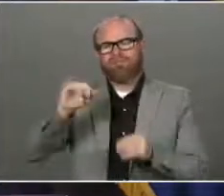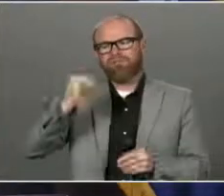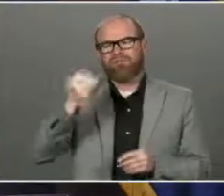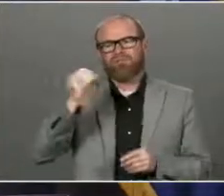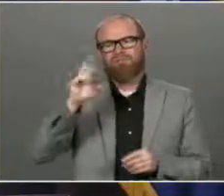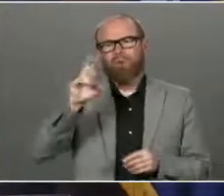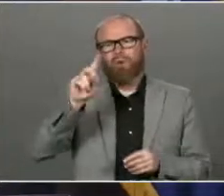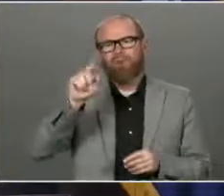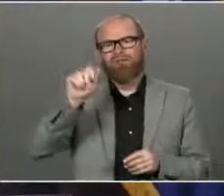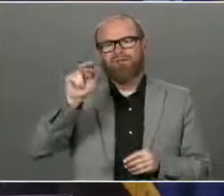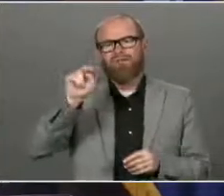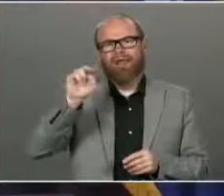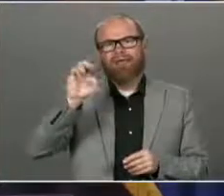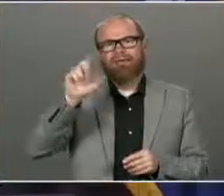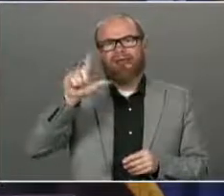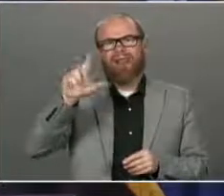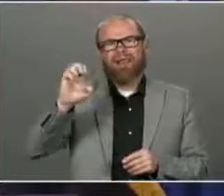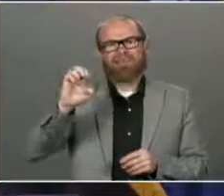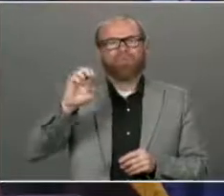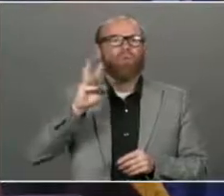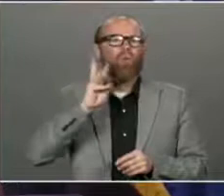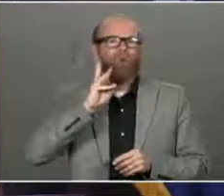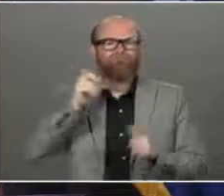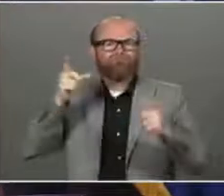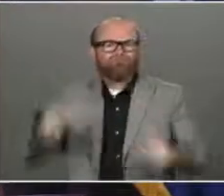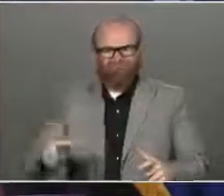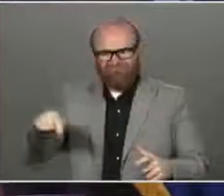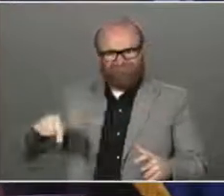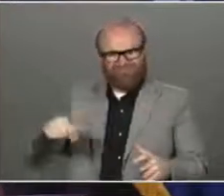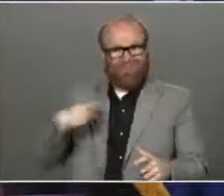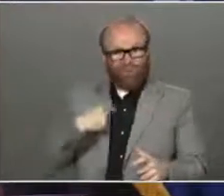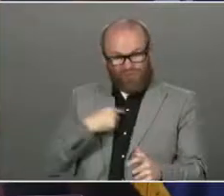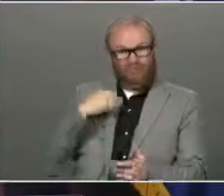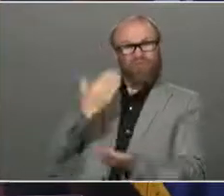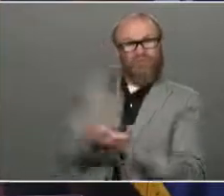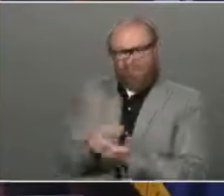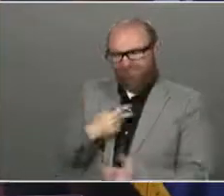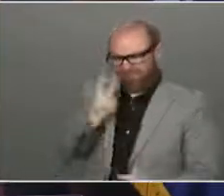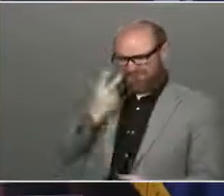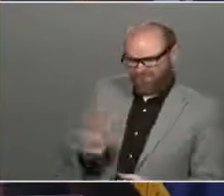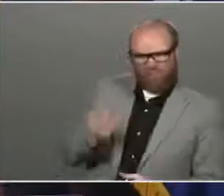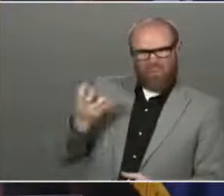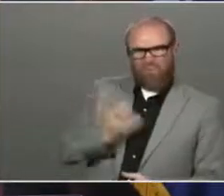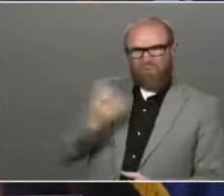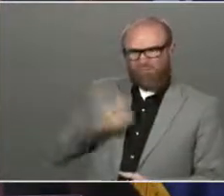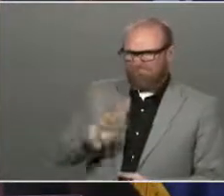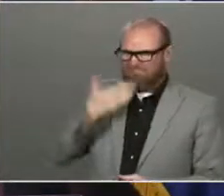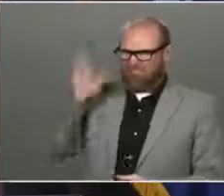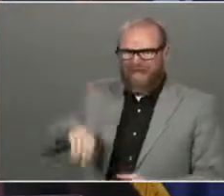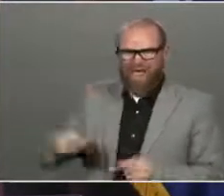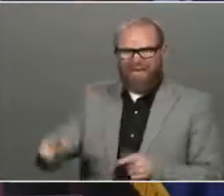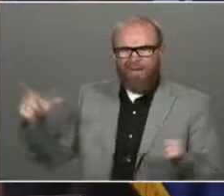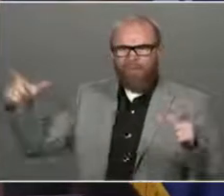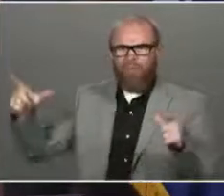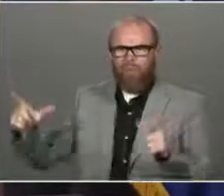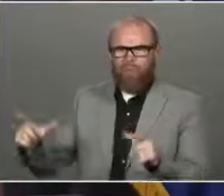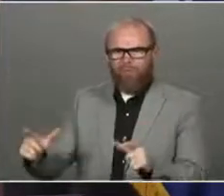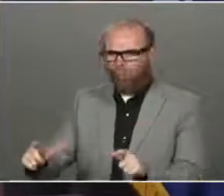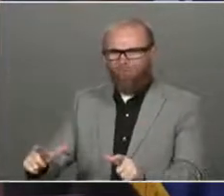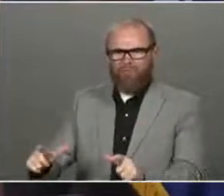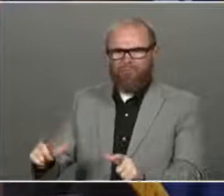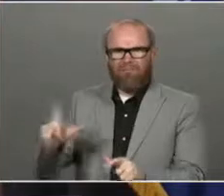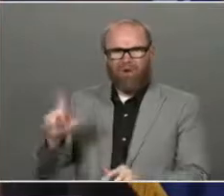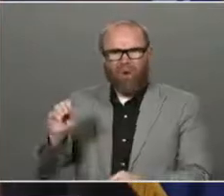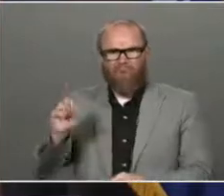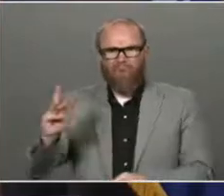County, and we were able to see firsthand the devastating effects of our lingering drought. For those who weren't there, the view was